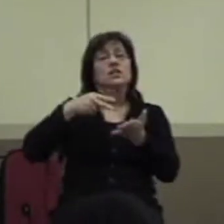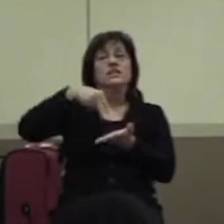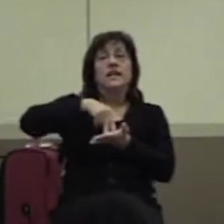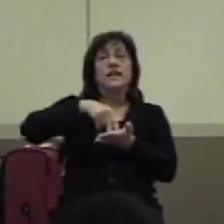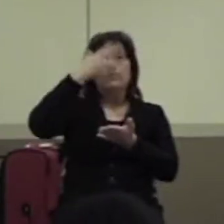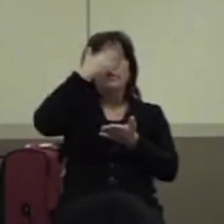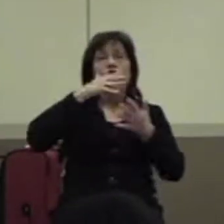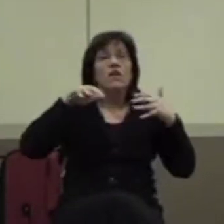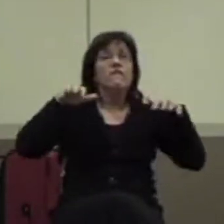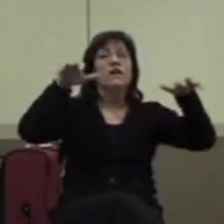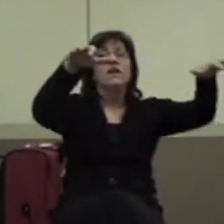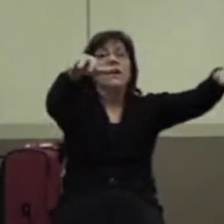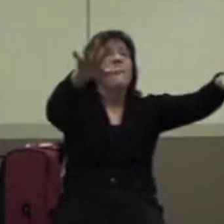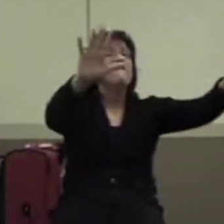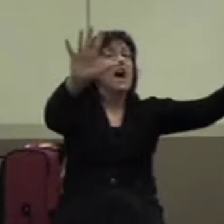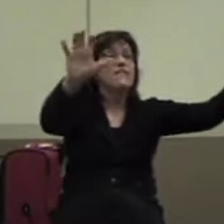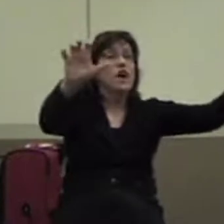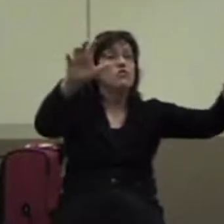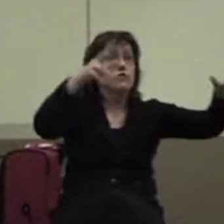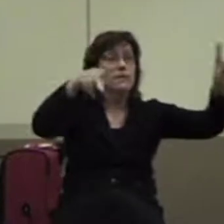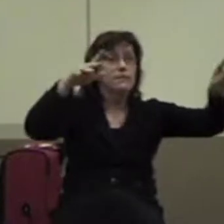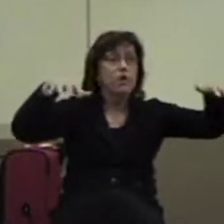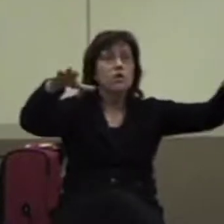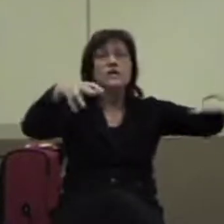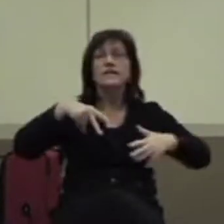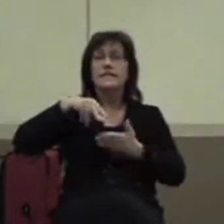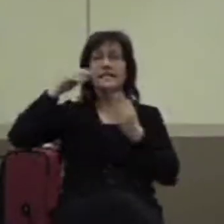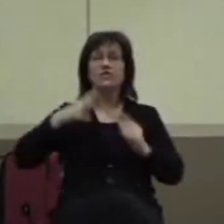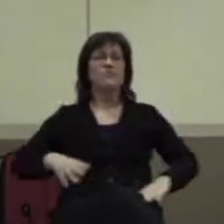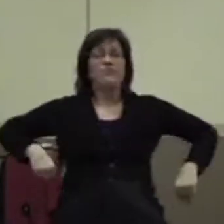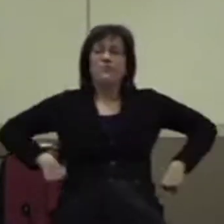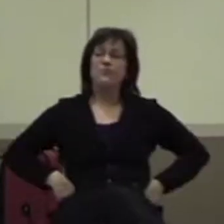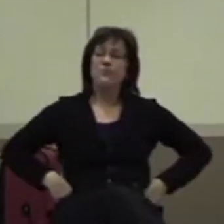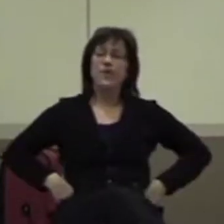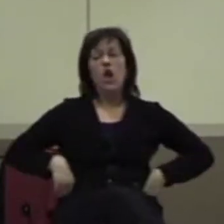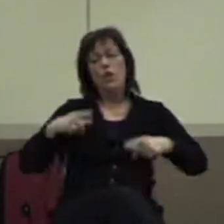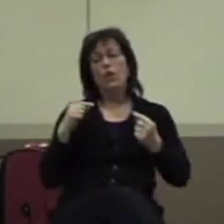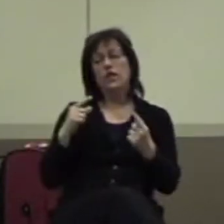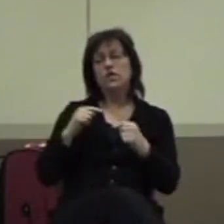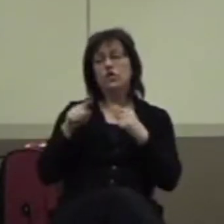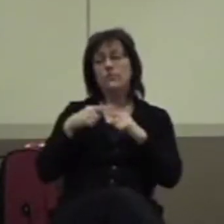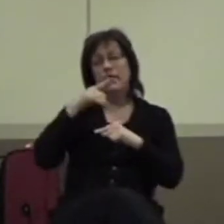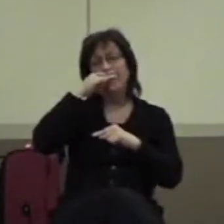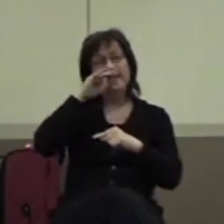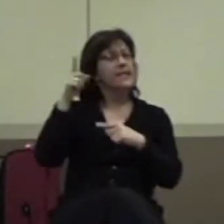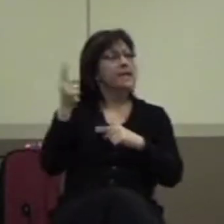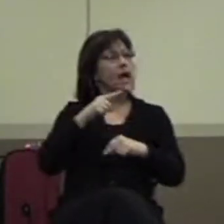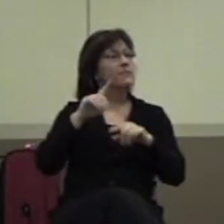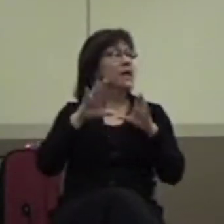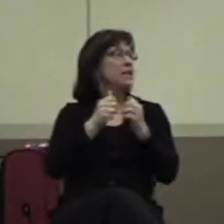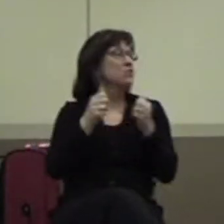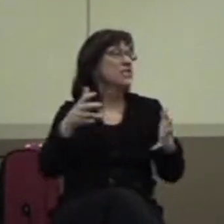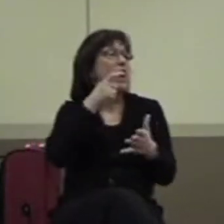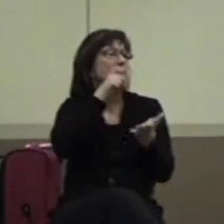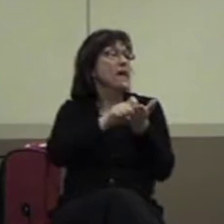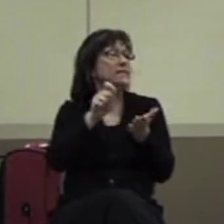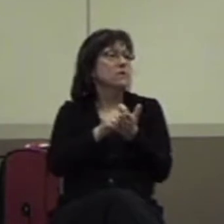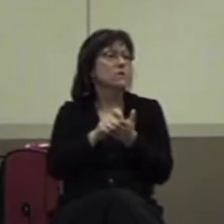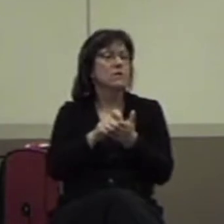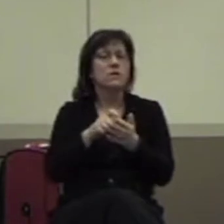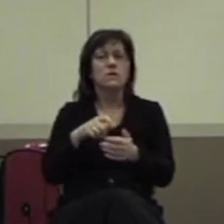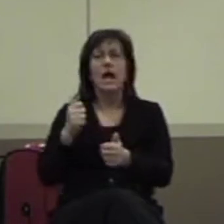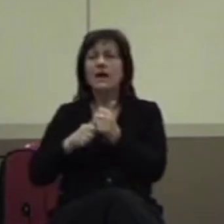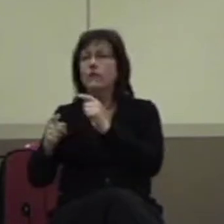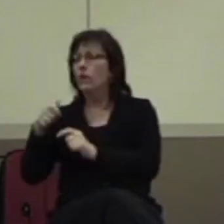500 people in the audience, and she said, "What do you do about these kids who come to class without a pencil?" And you could tell